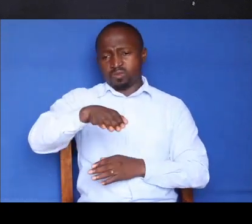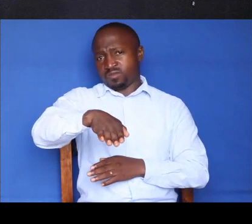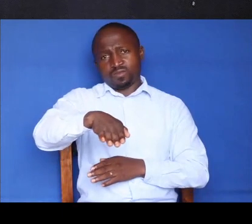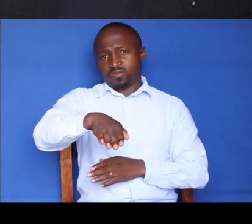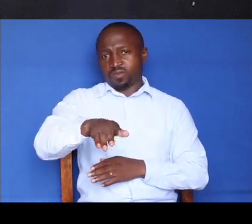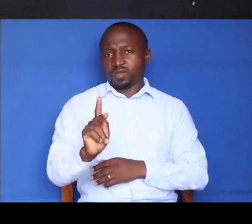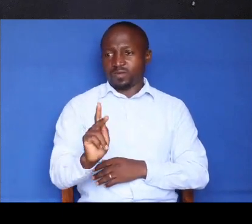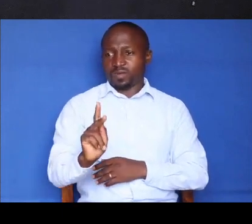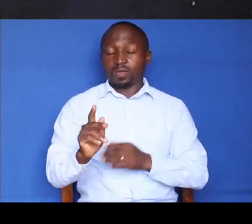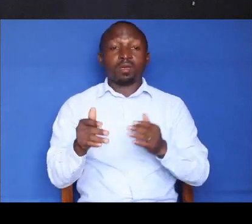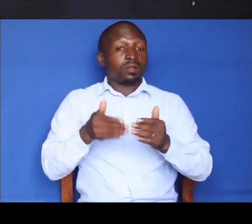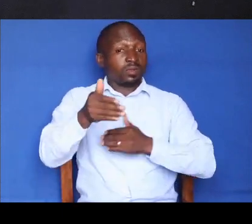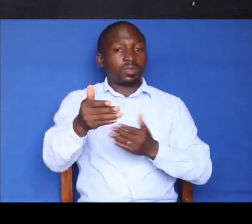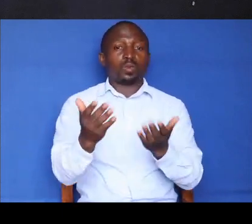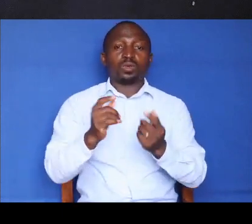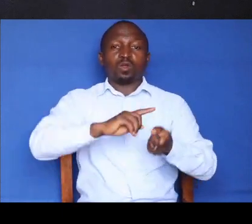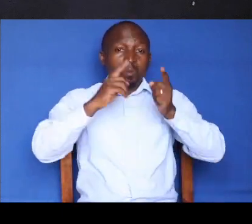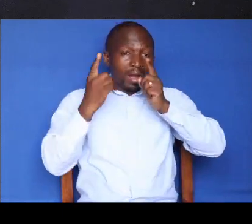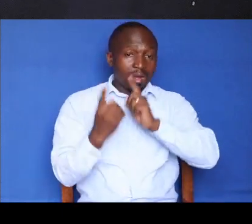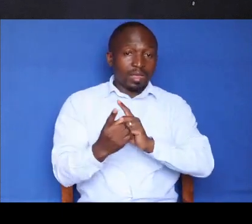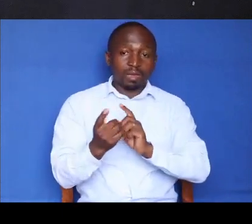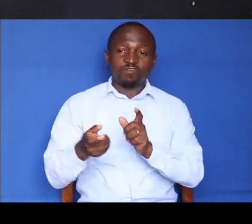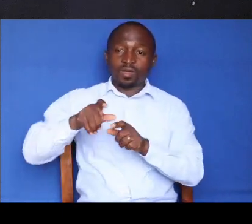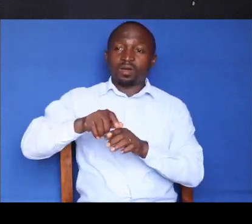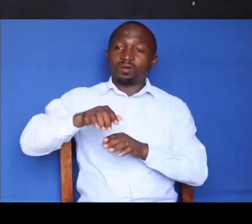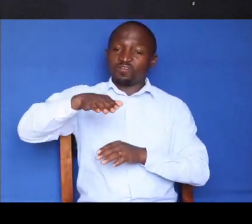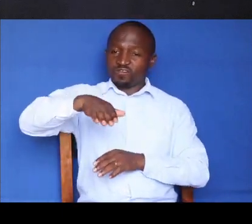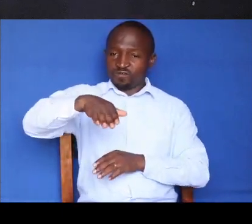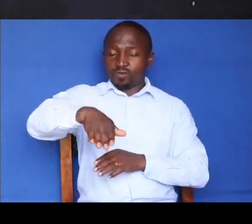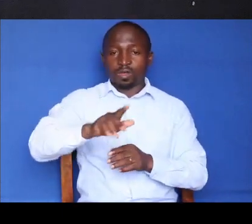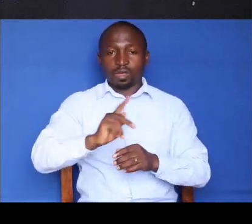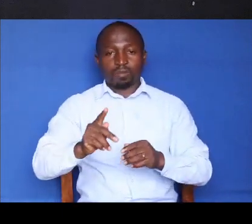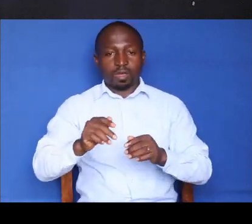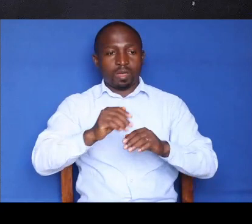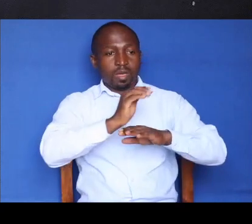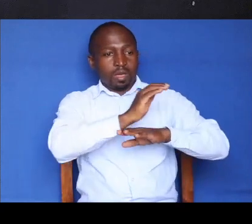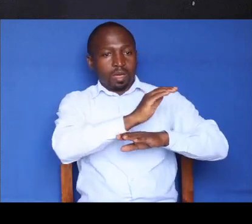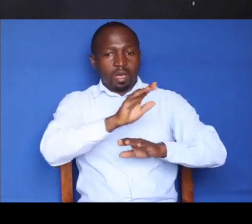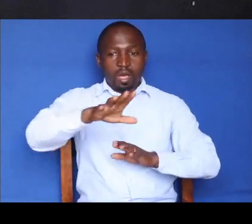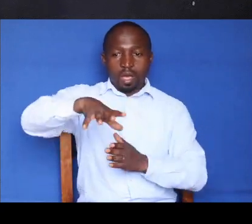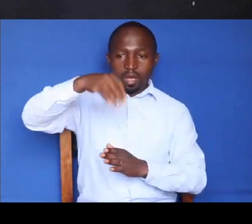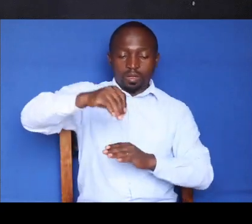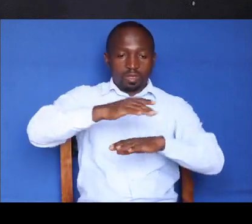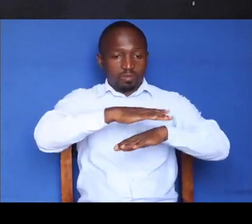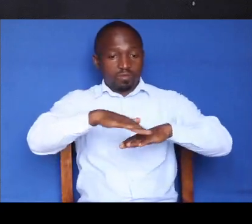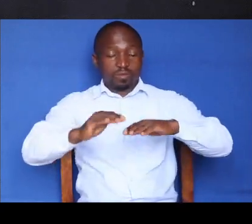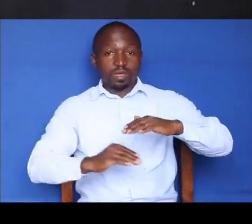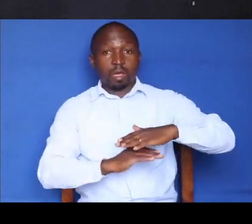change by becoming gentle as the landscape with the river uplifted. Look here.